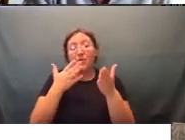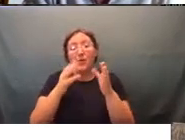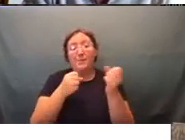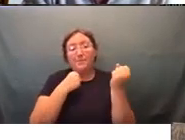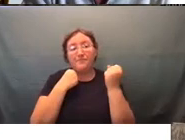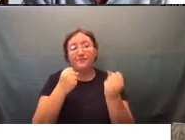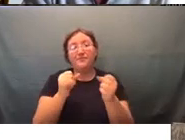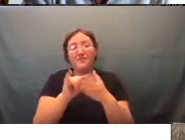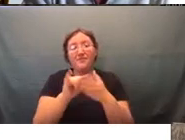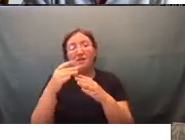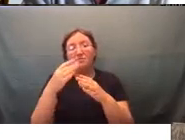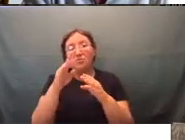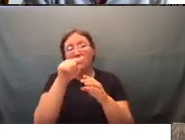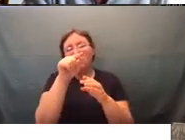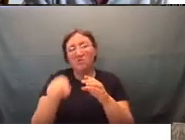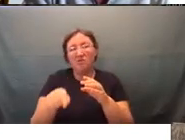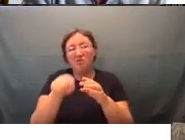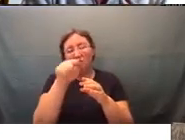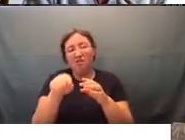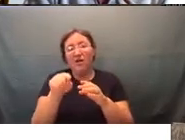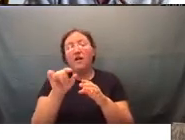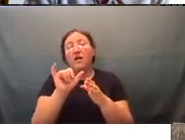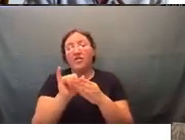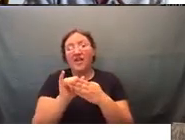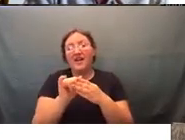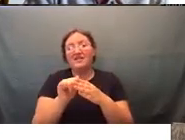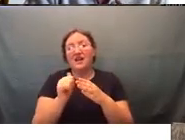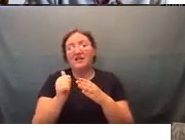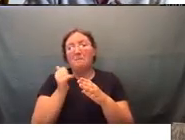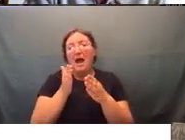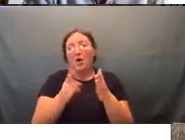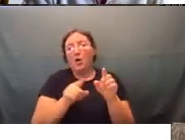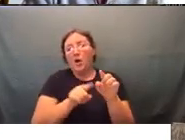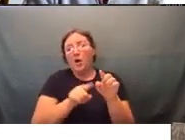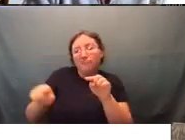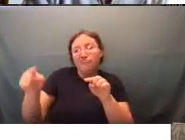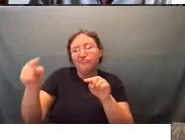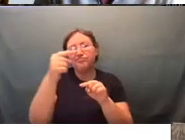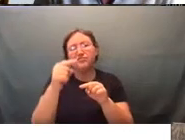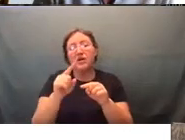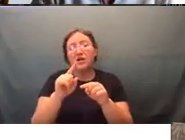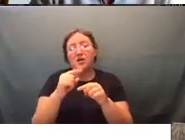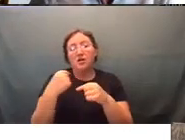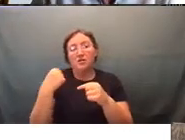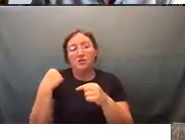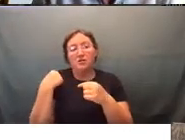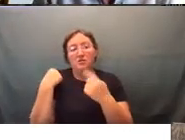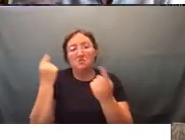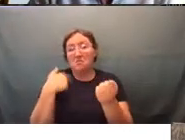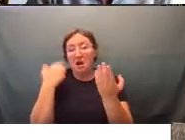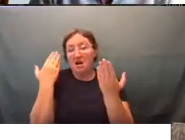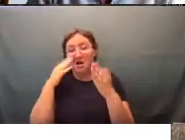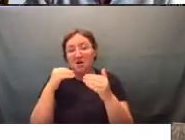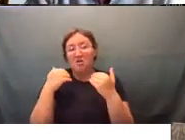poorly represented blue line takes like the back door into Yosemite, which for the longest time, I didn't know there